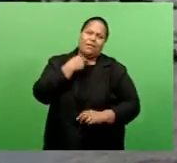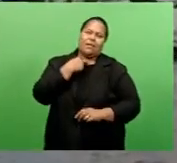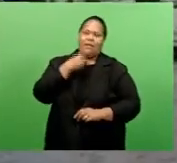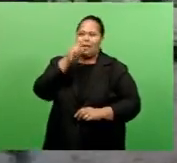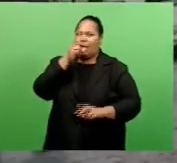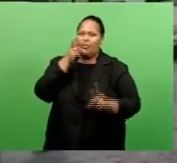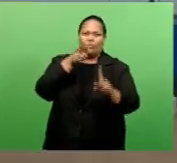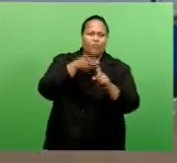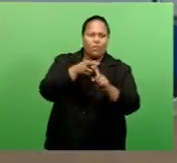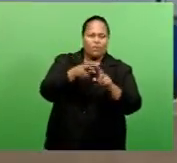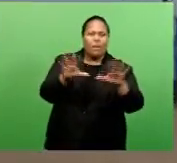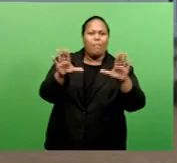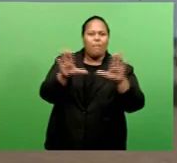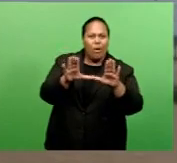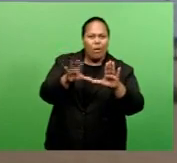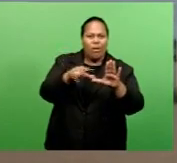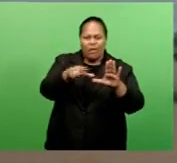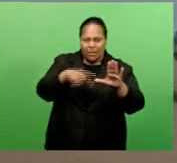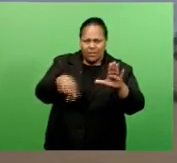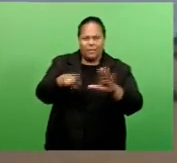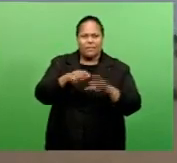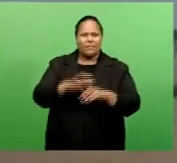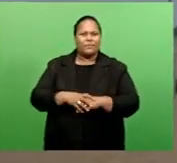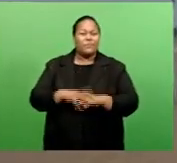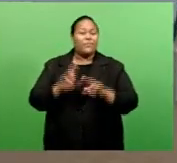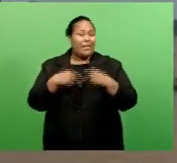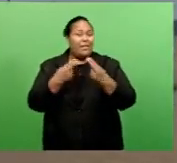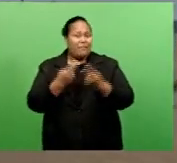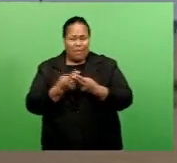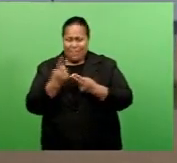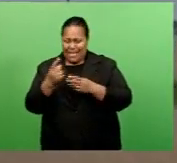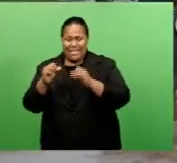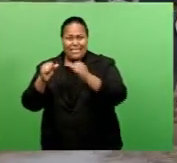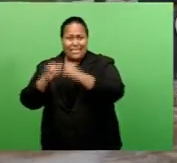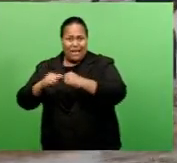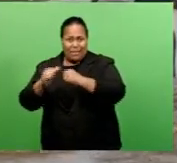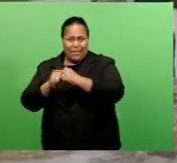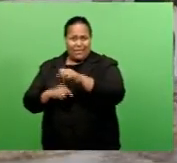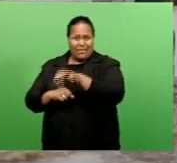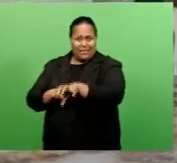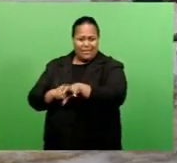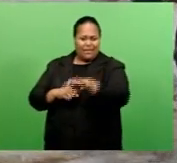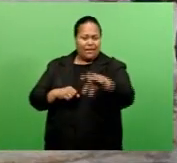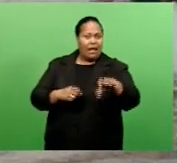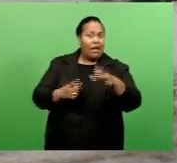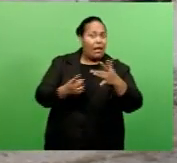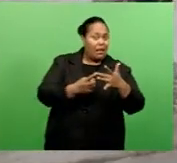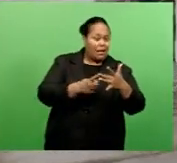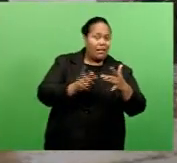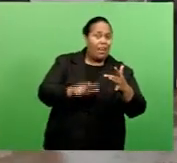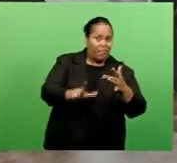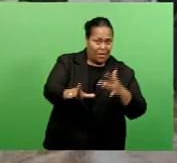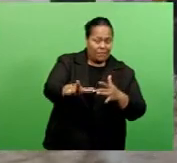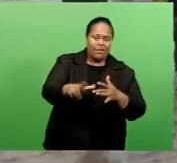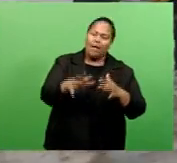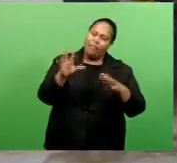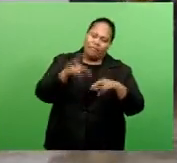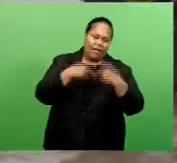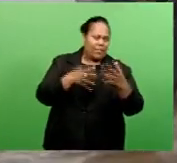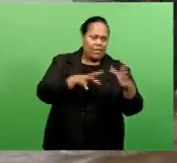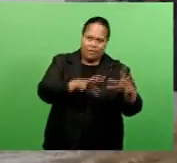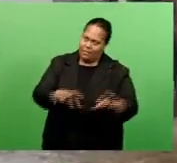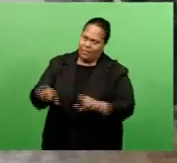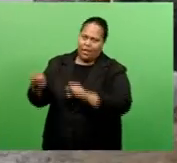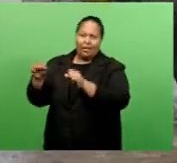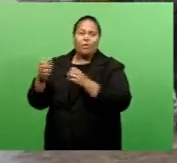Lekutulevu. Families in Wuniwaiwai settlement and Latokamu settlement in Lambasa have been evacuated to